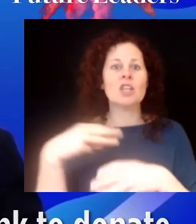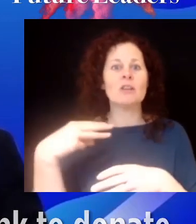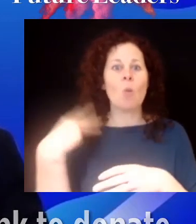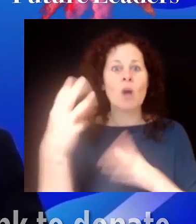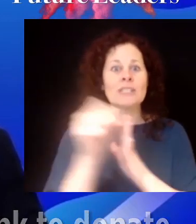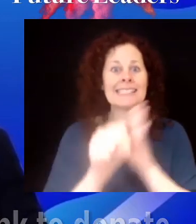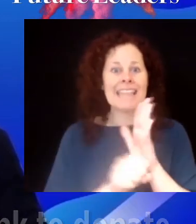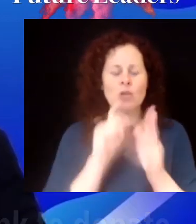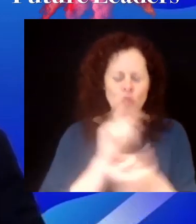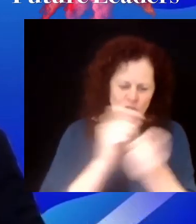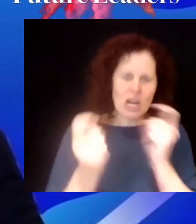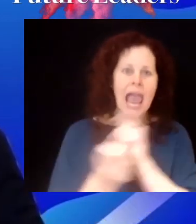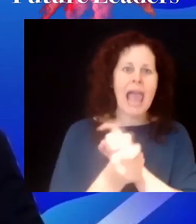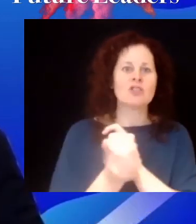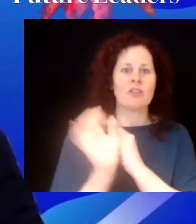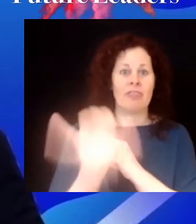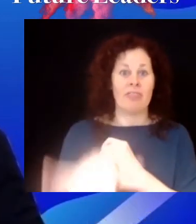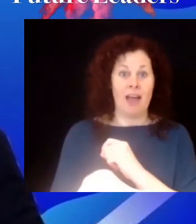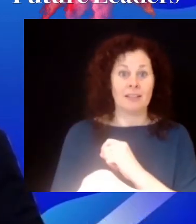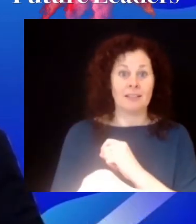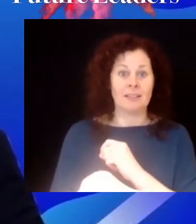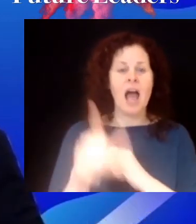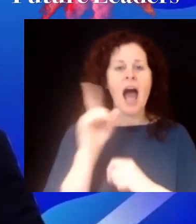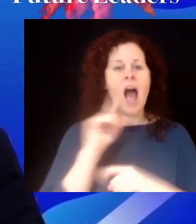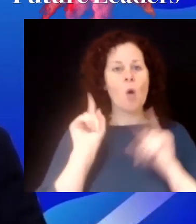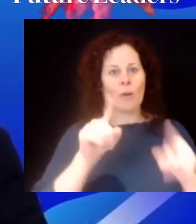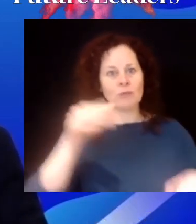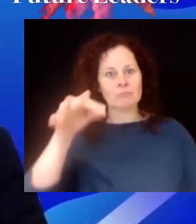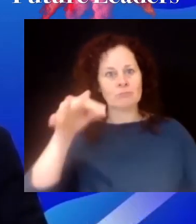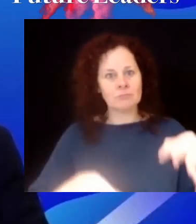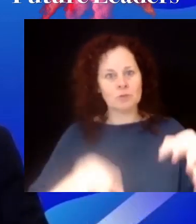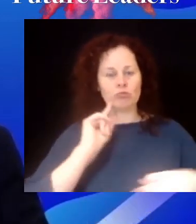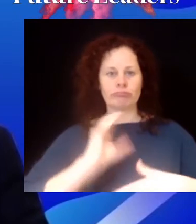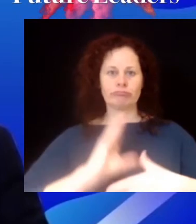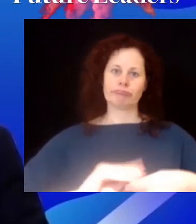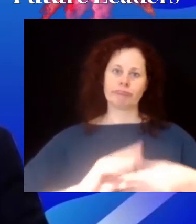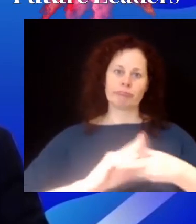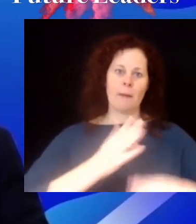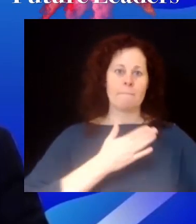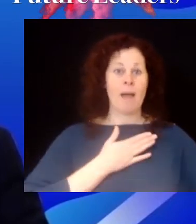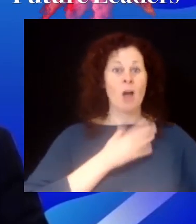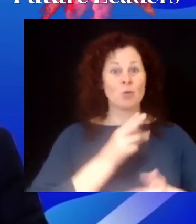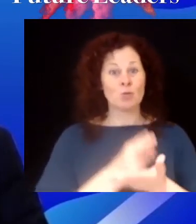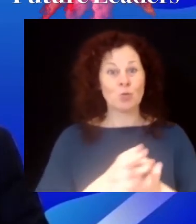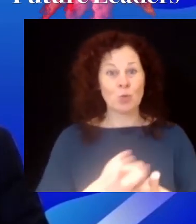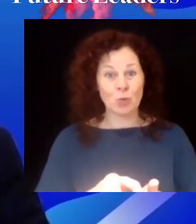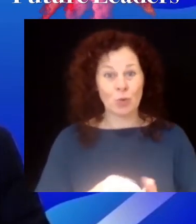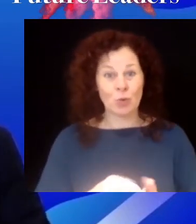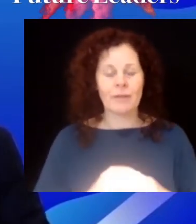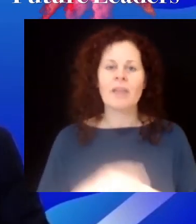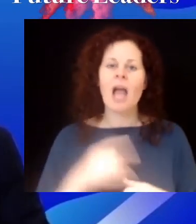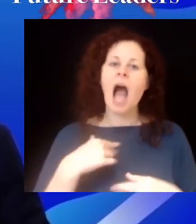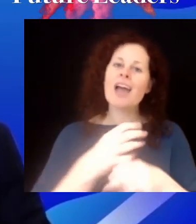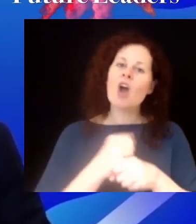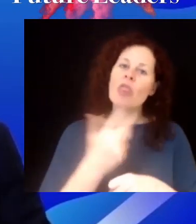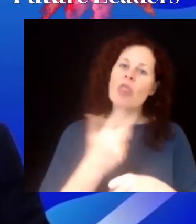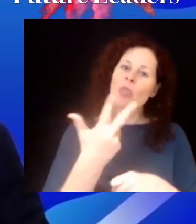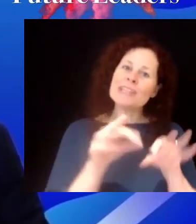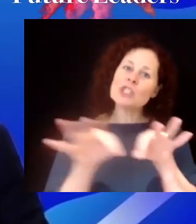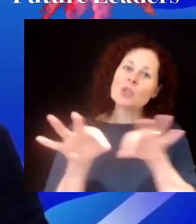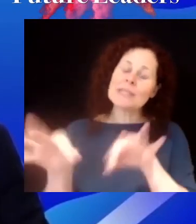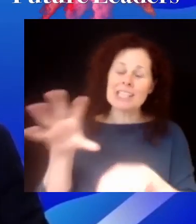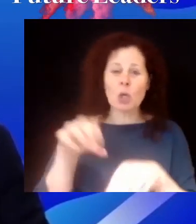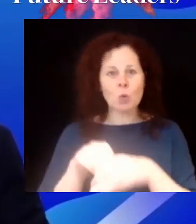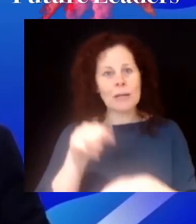of sexual orientation change efforts in Washington state. I was able to be there in the Senate, testifying and sharing